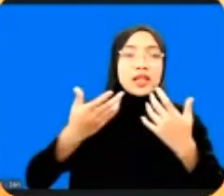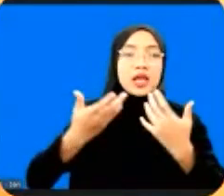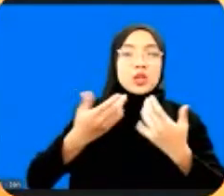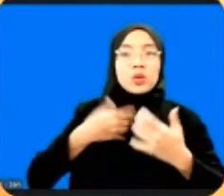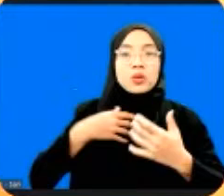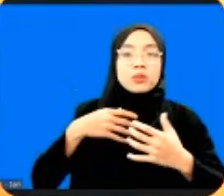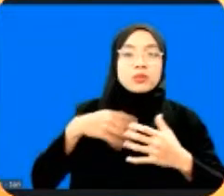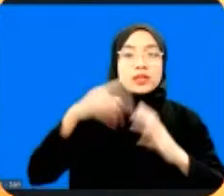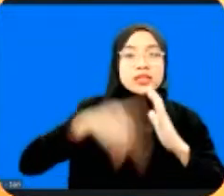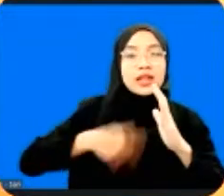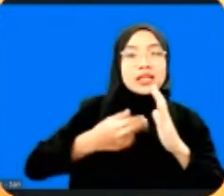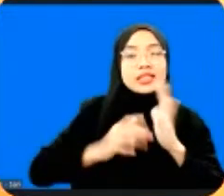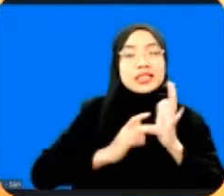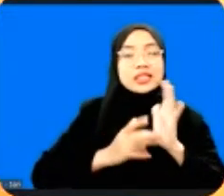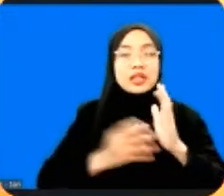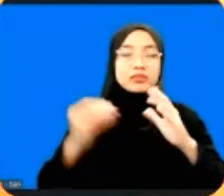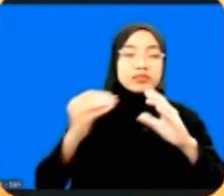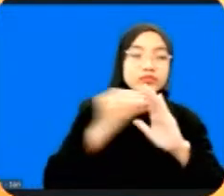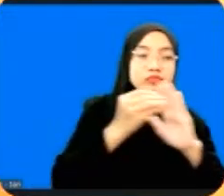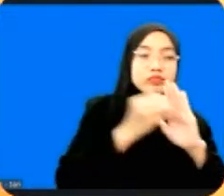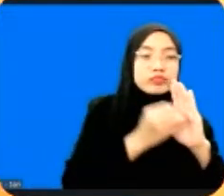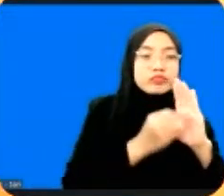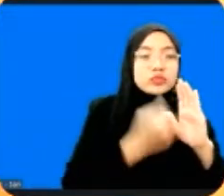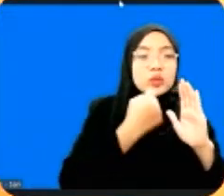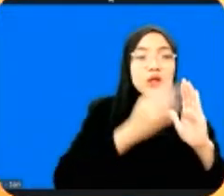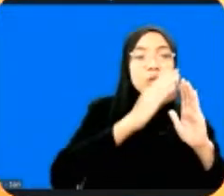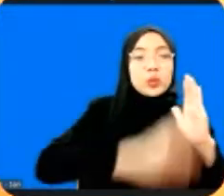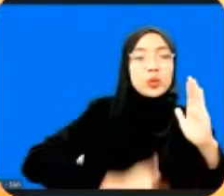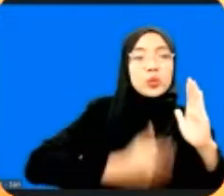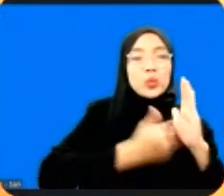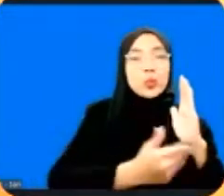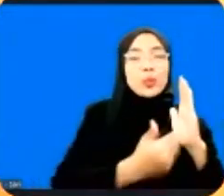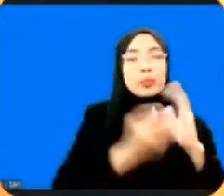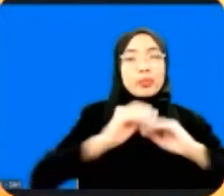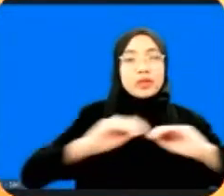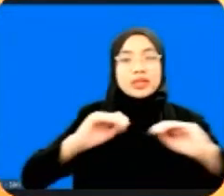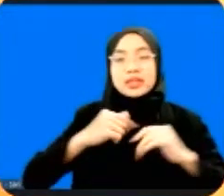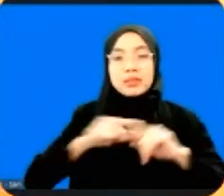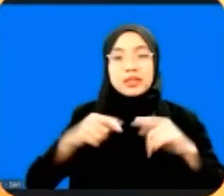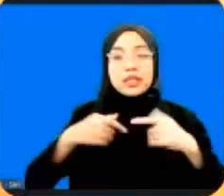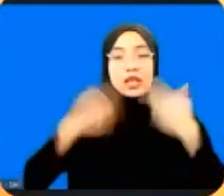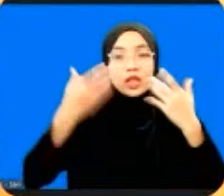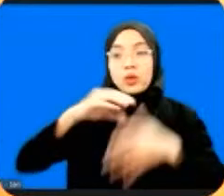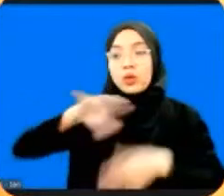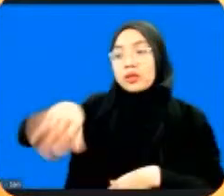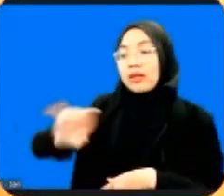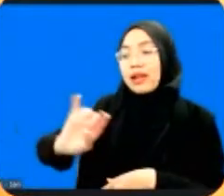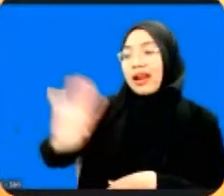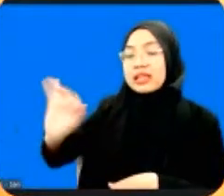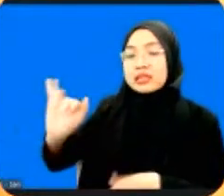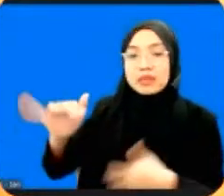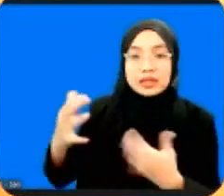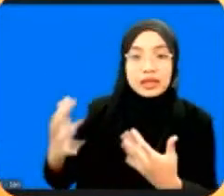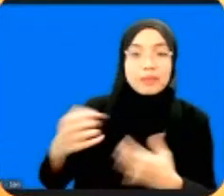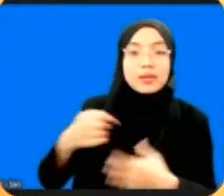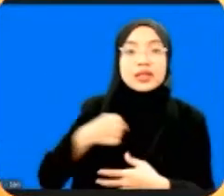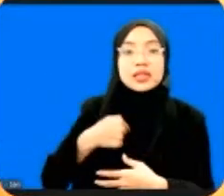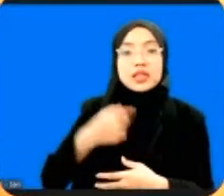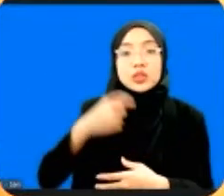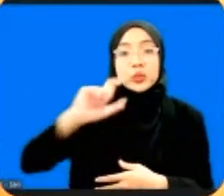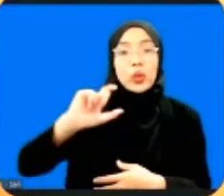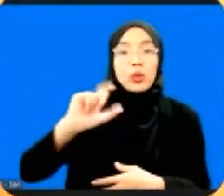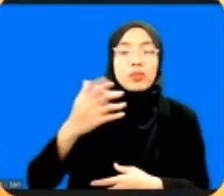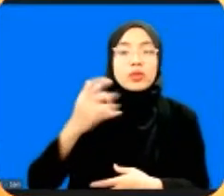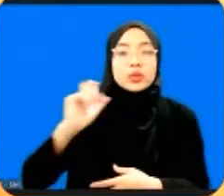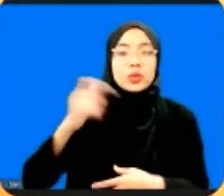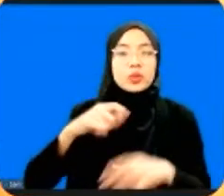don't know about any of you, but I remember having to learn calculus in high school, and I have never used calculus ever since. So why